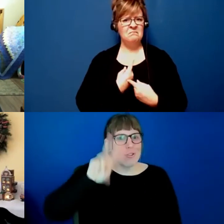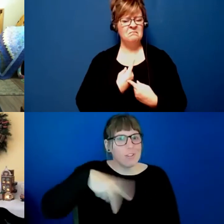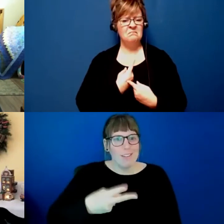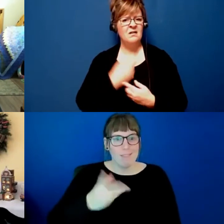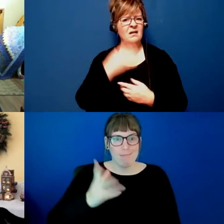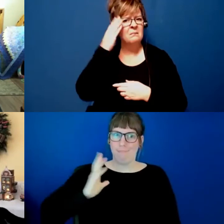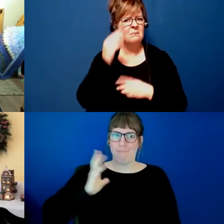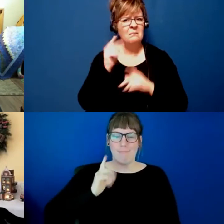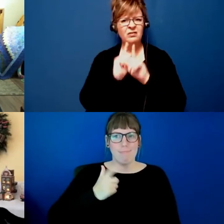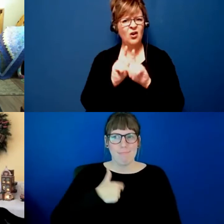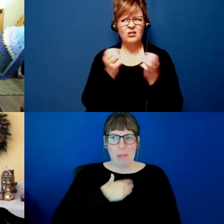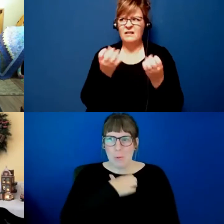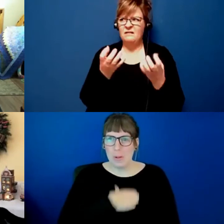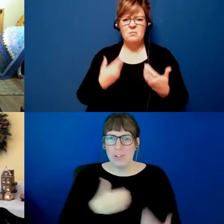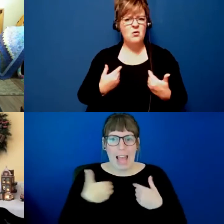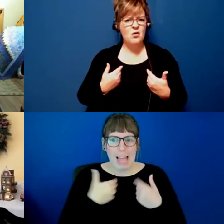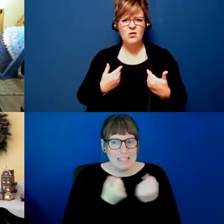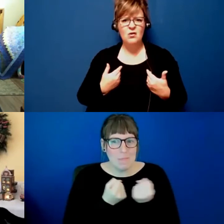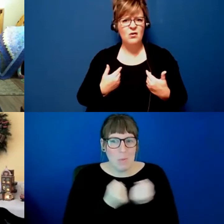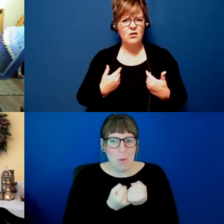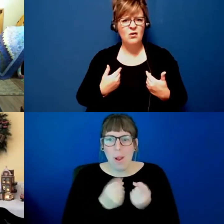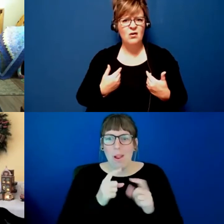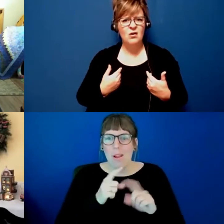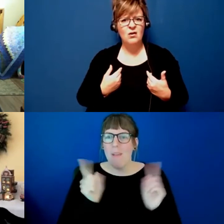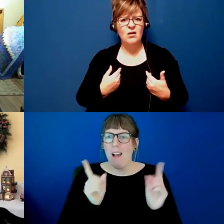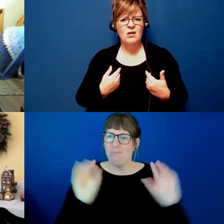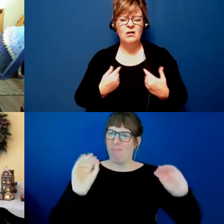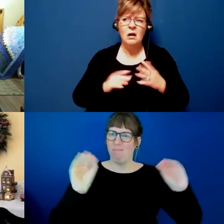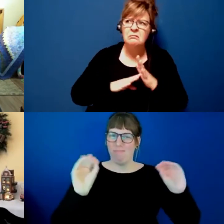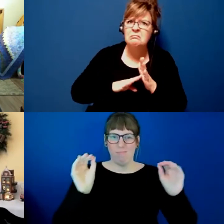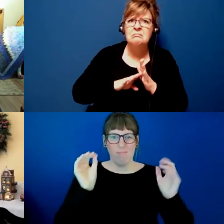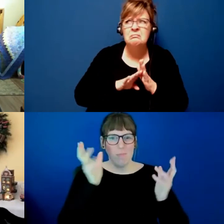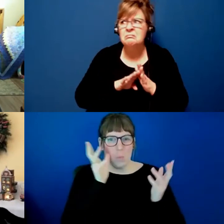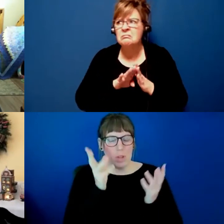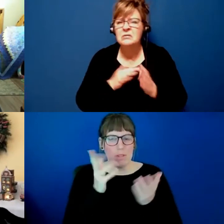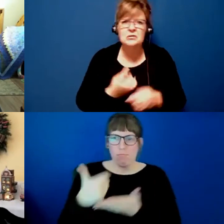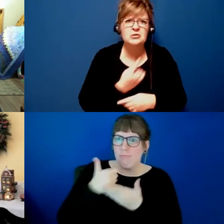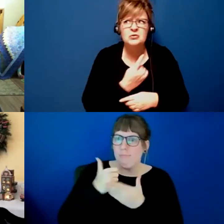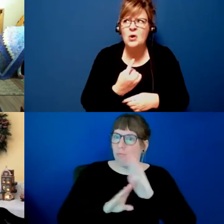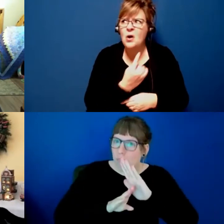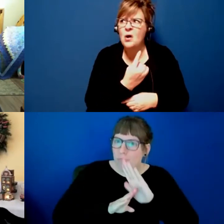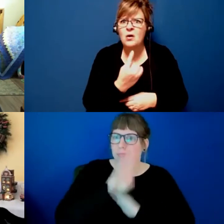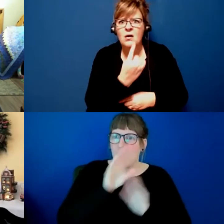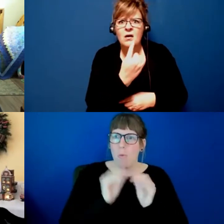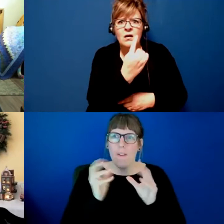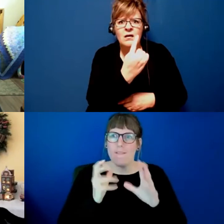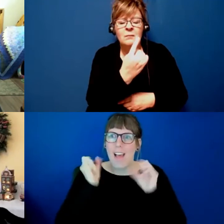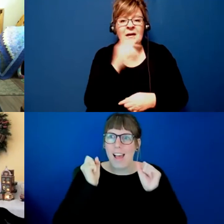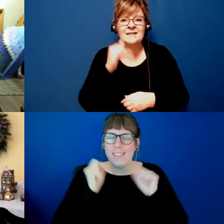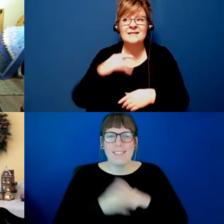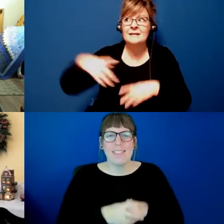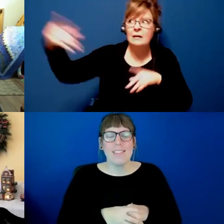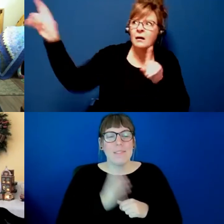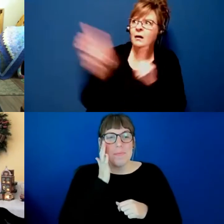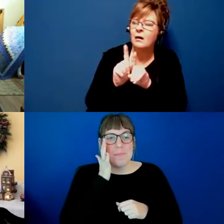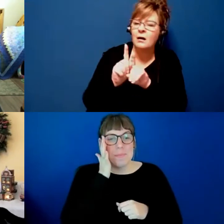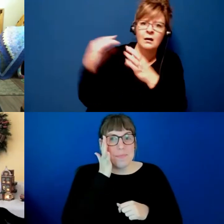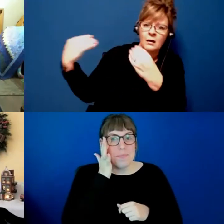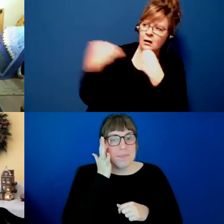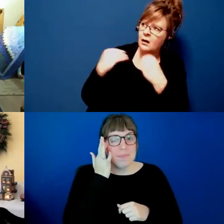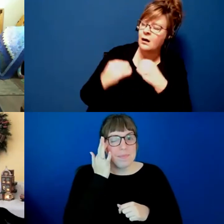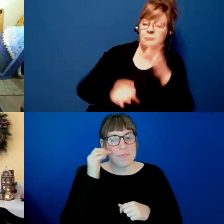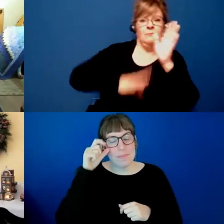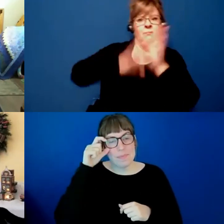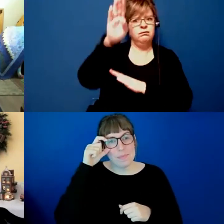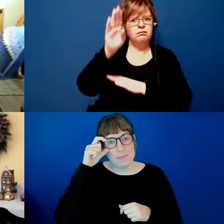my craft. It would have moved me along a lot faster in getting to the crux of what I wanted to be when I